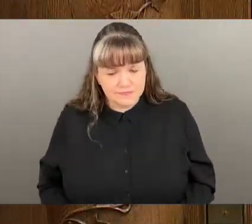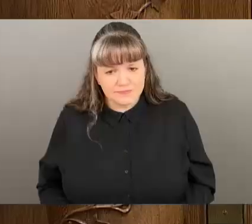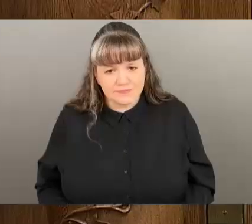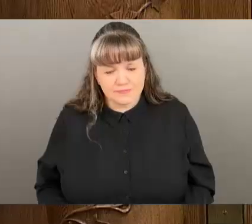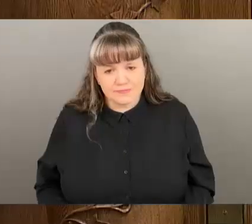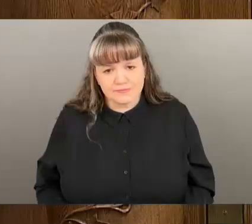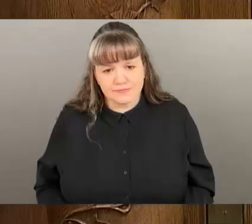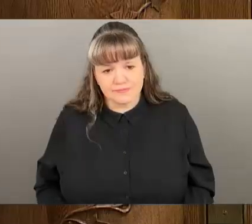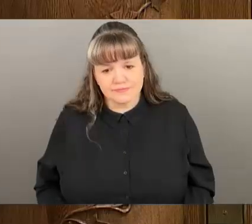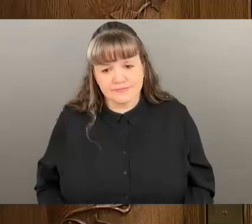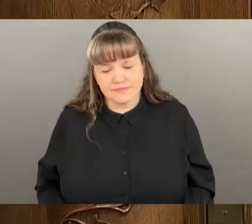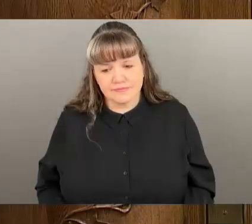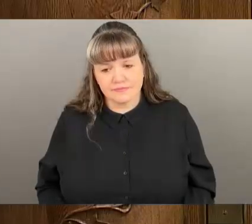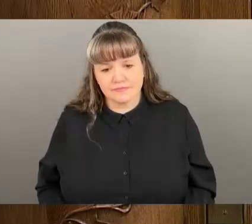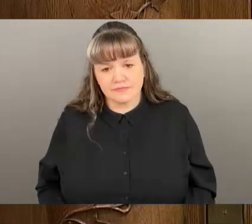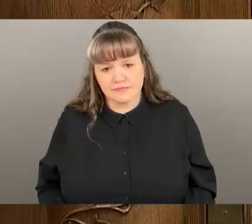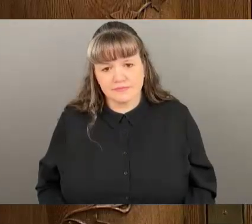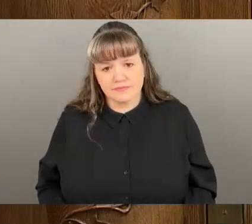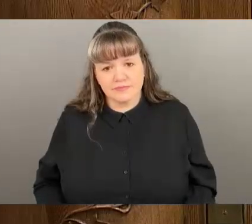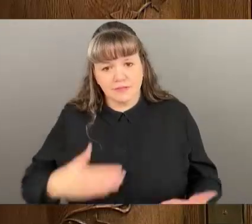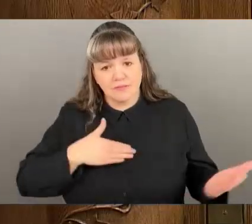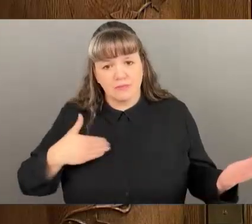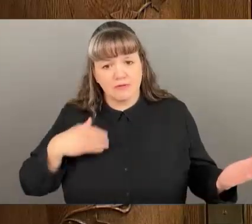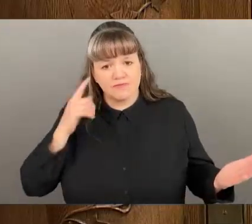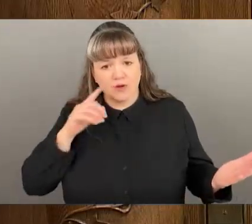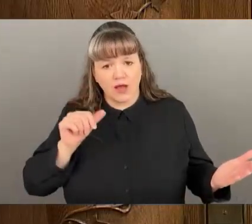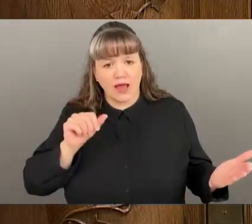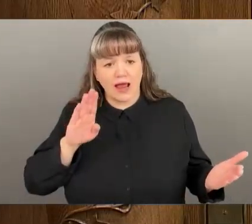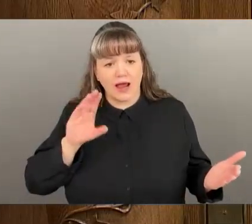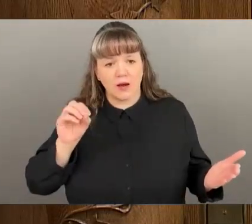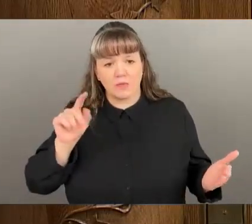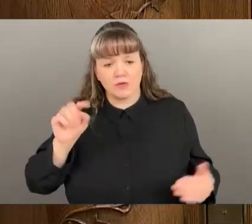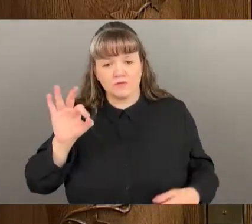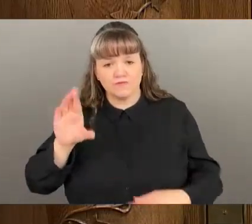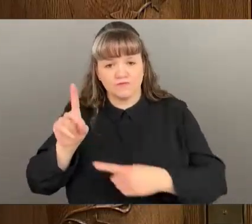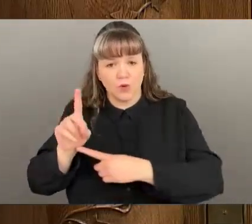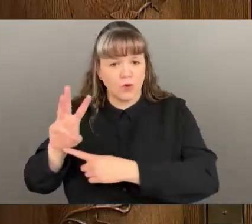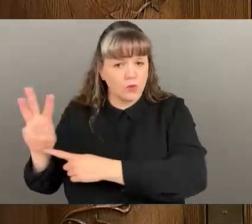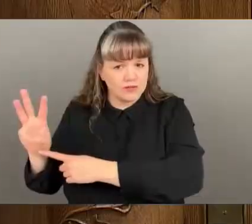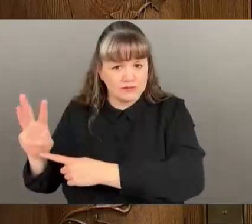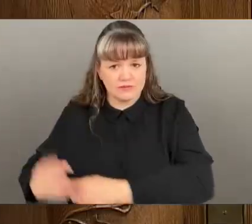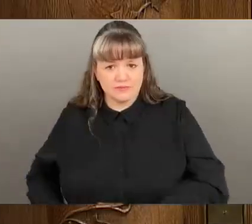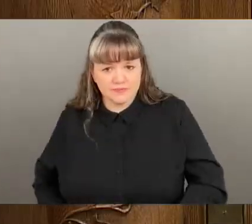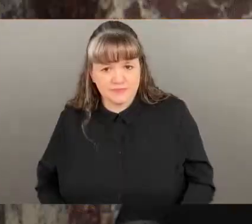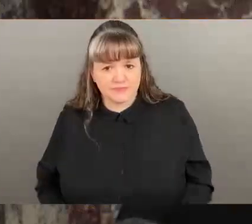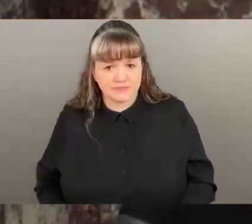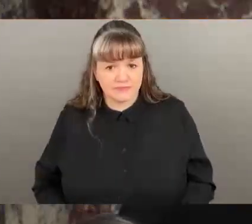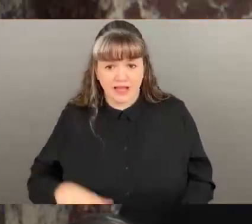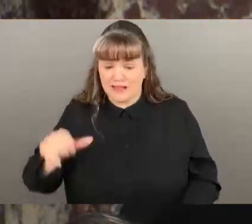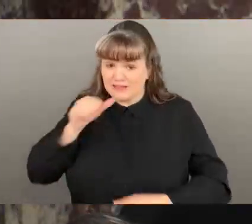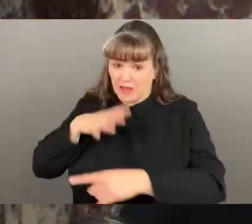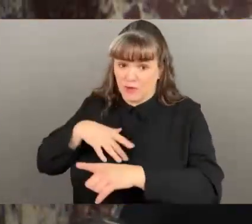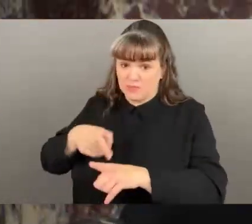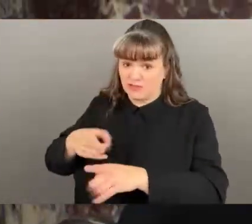Member for Abbotsford West. Well, she received everything that harmed her,